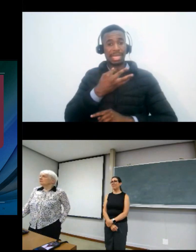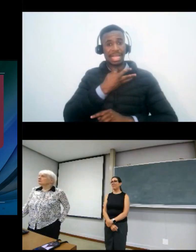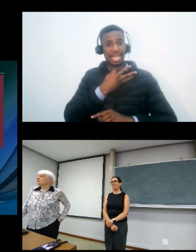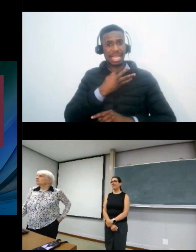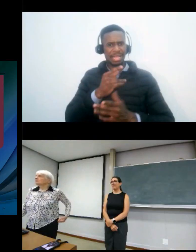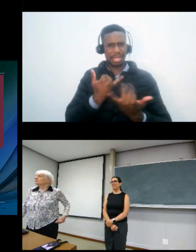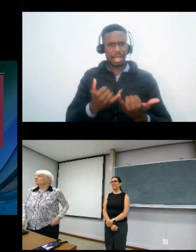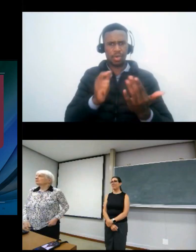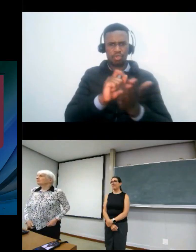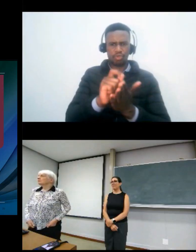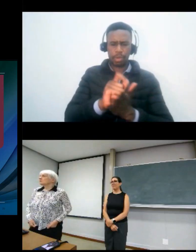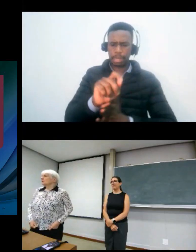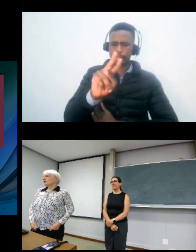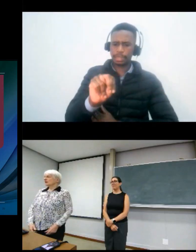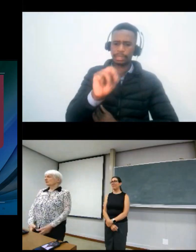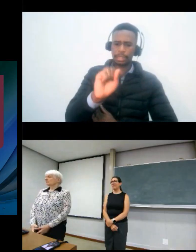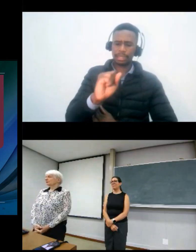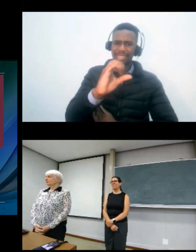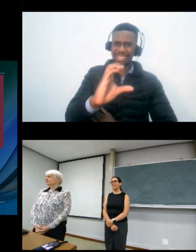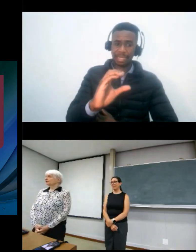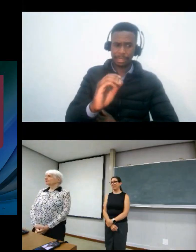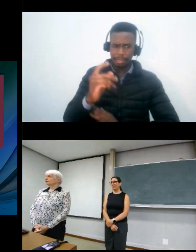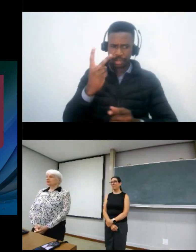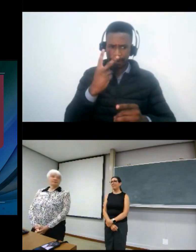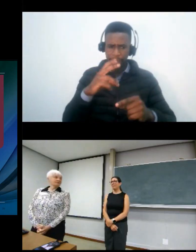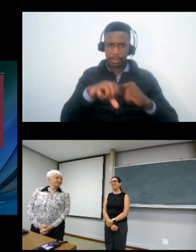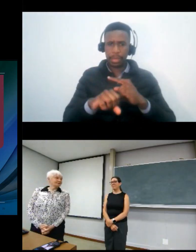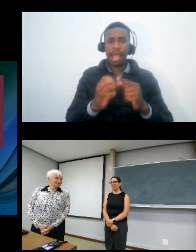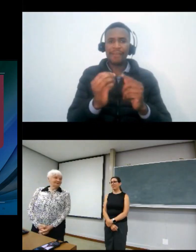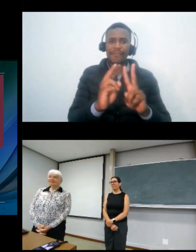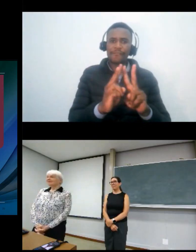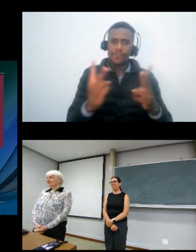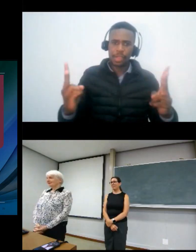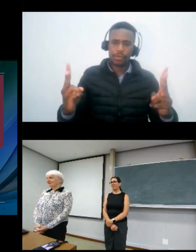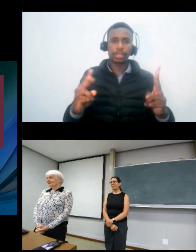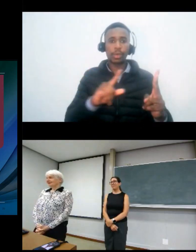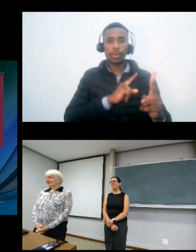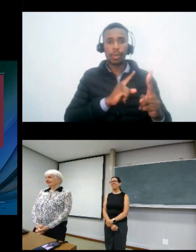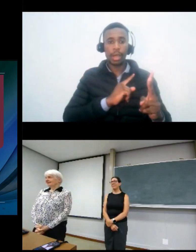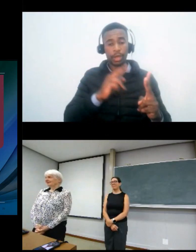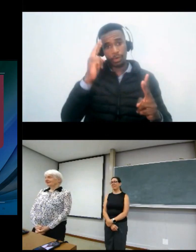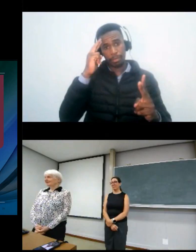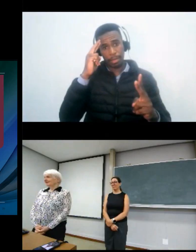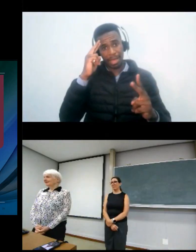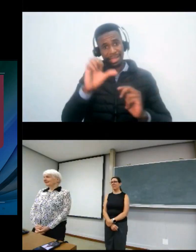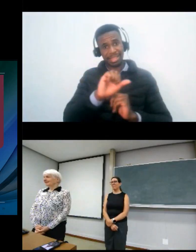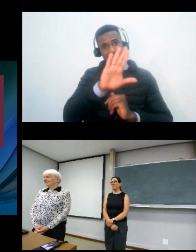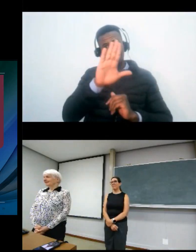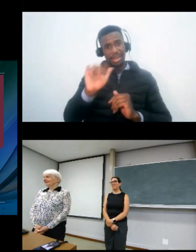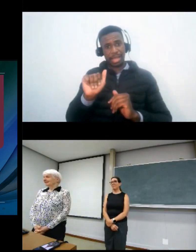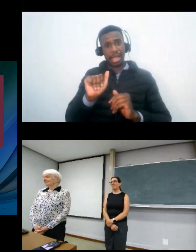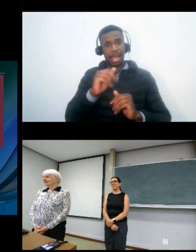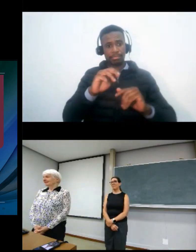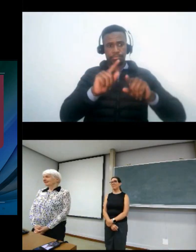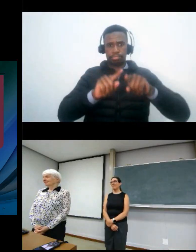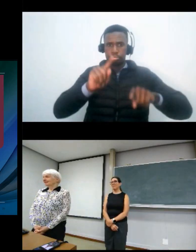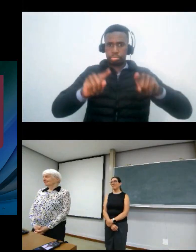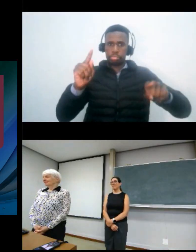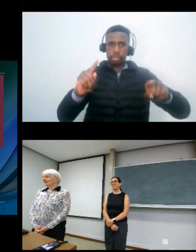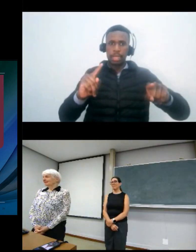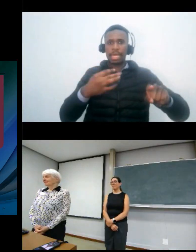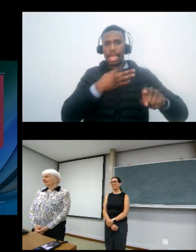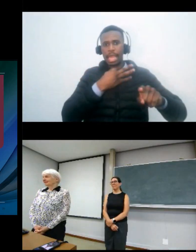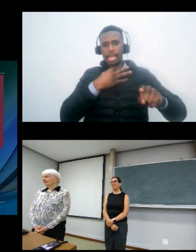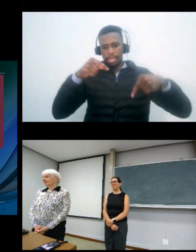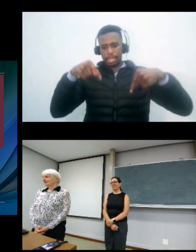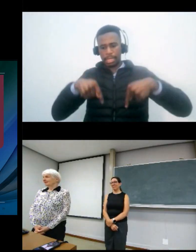NSC. The variation between their different pieces of English isn't problematic. But if you think, I